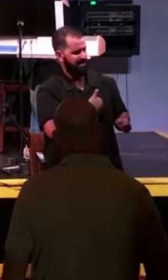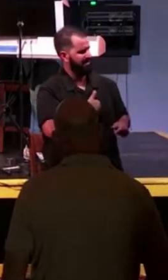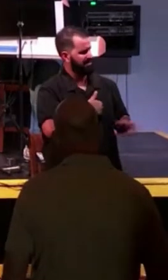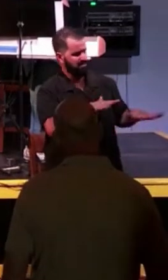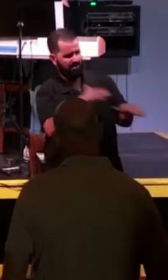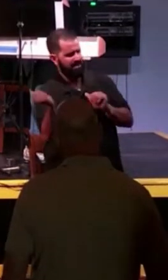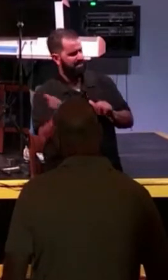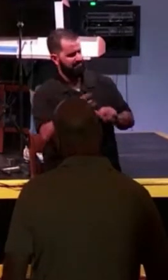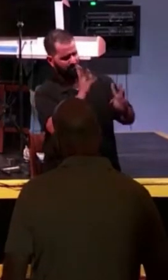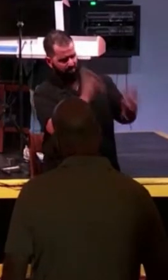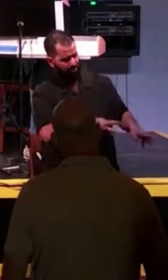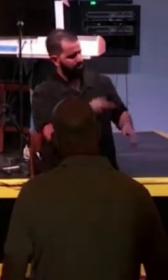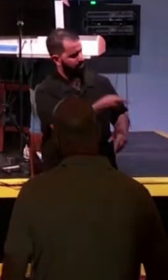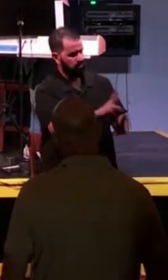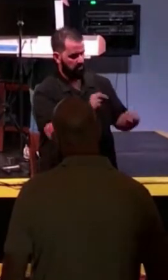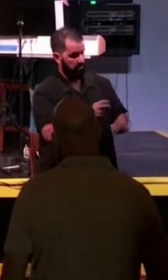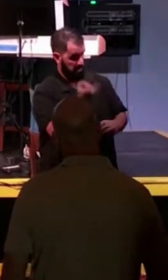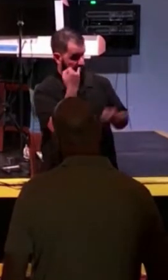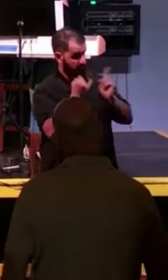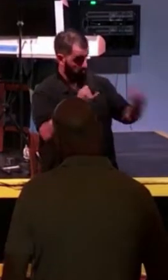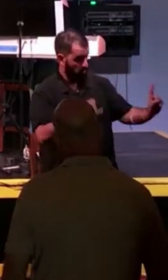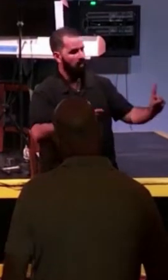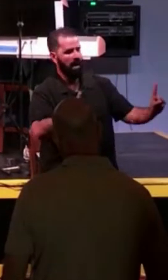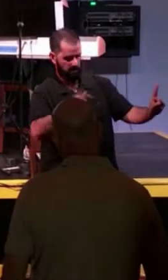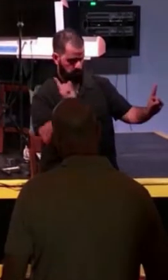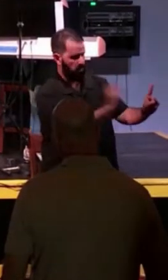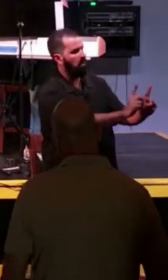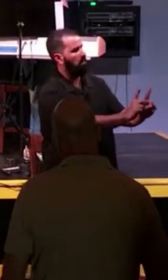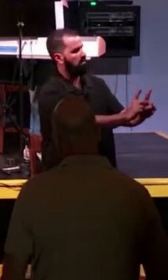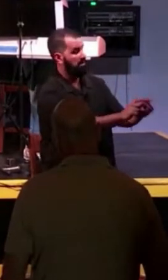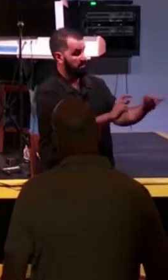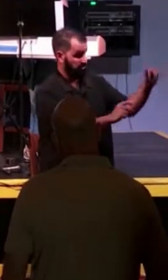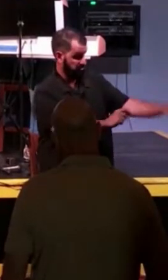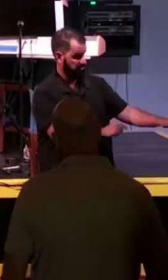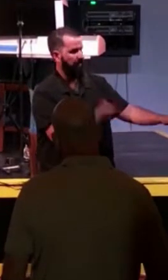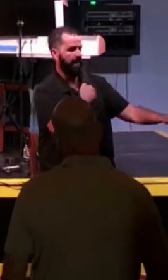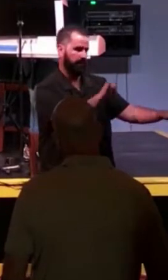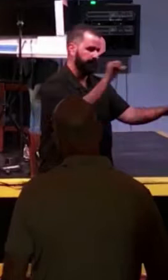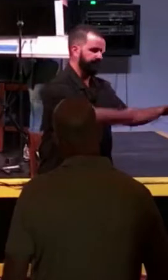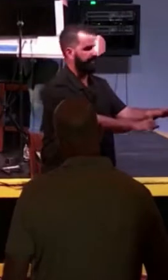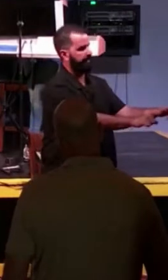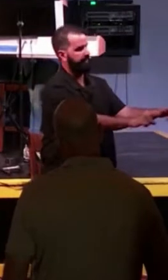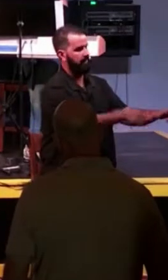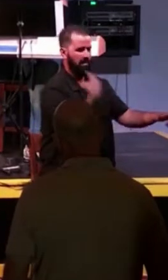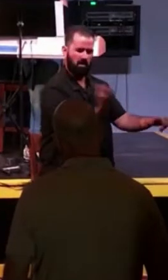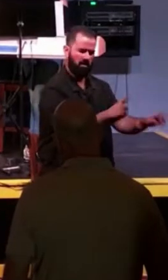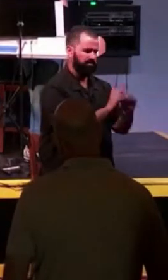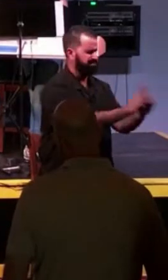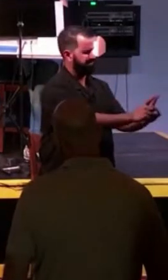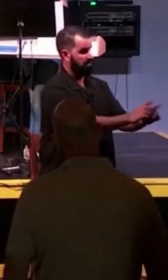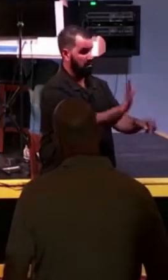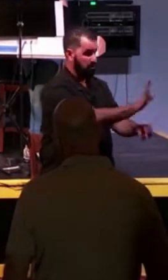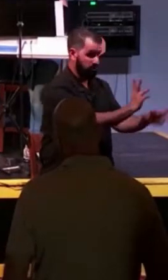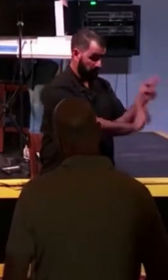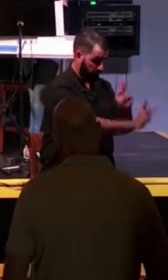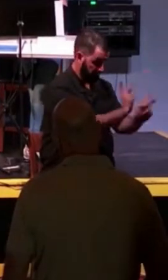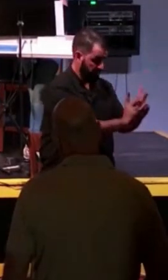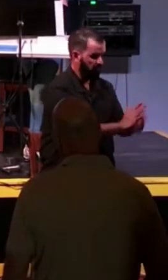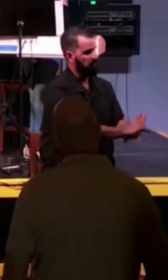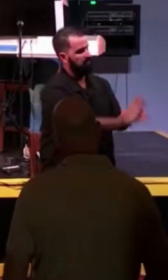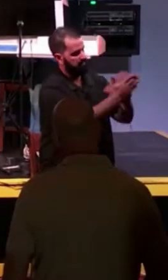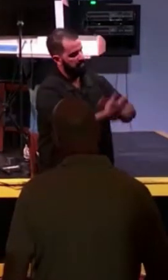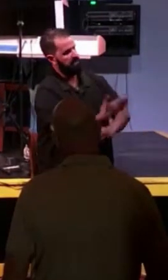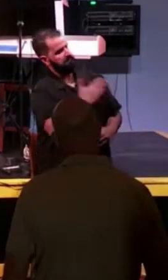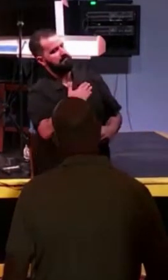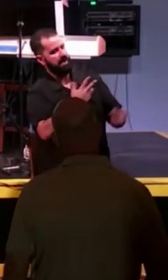or to turn back from you. Where you go, I will go. Where you stay, I will stay. Your people will be